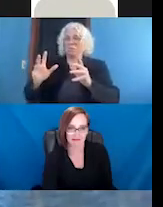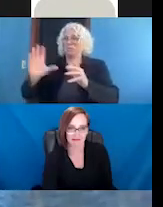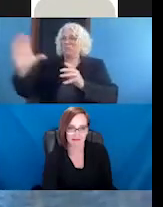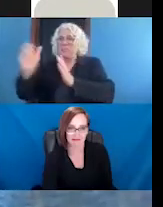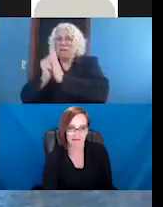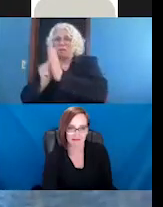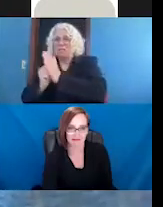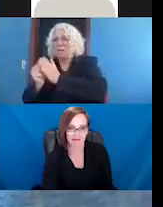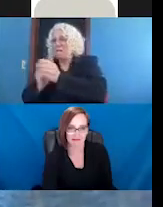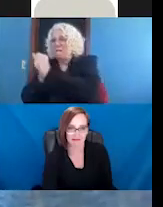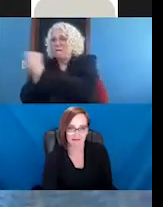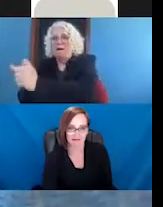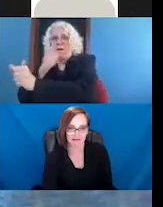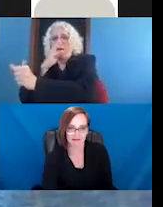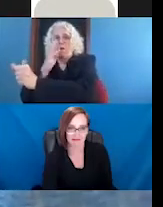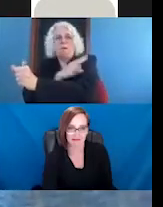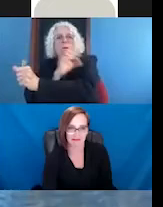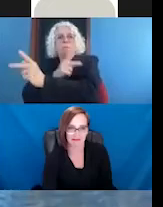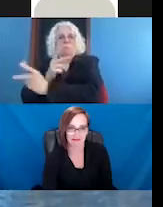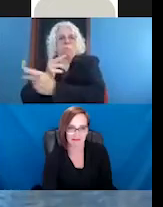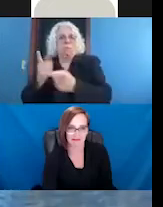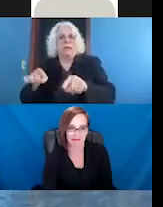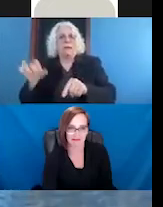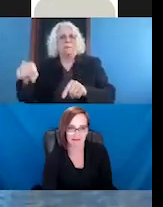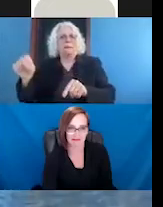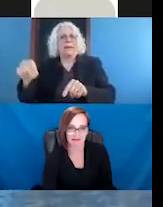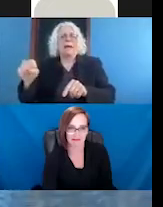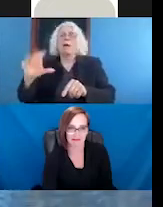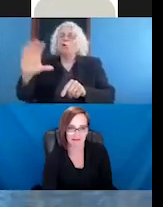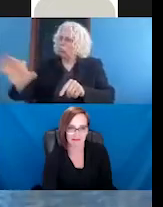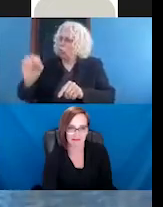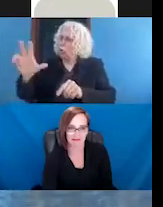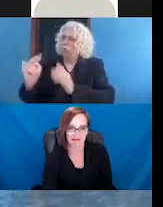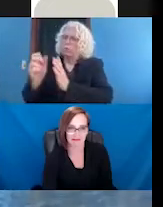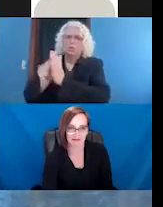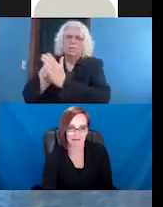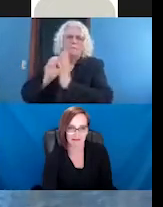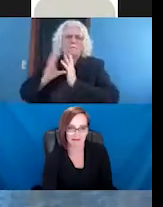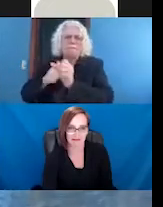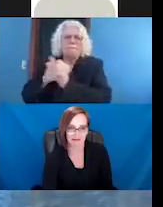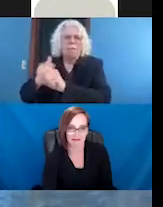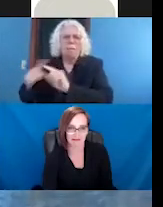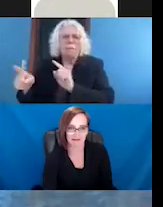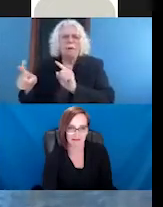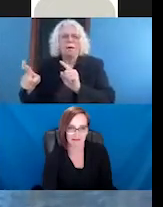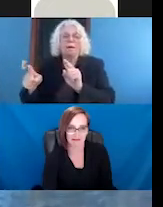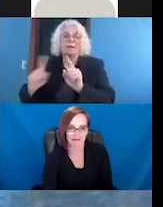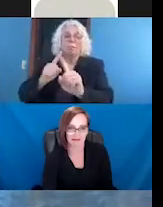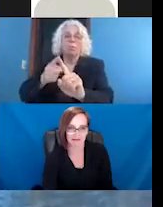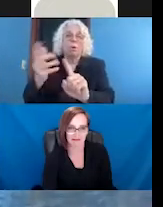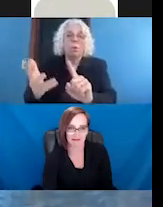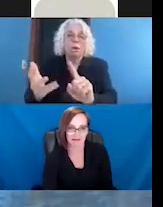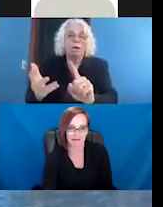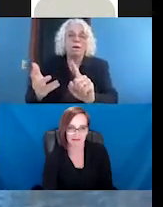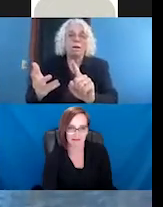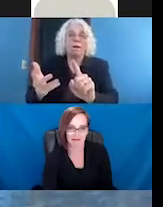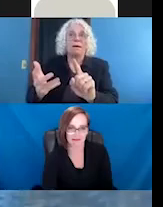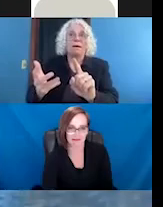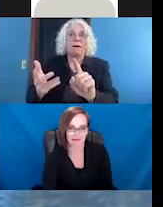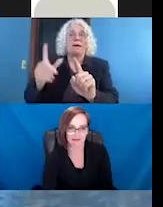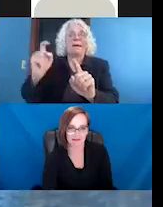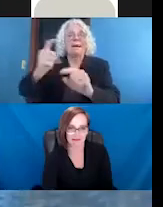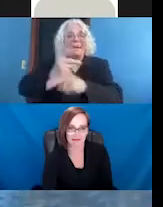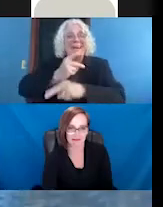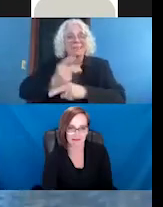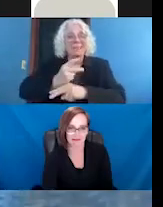And I think, and there's nothing wrong with pushing your own agenda, but my point is that we need to find ways to